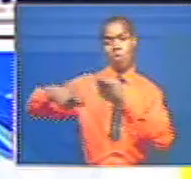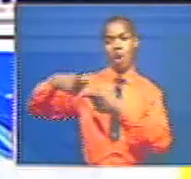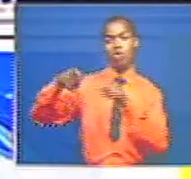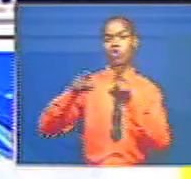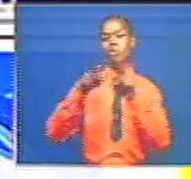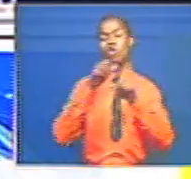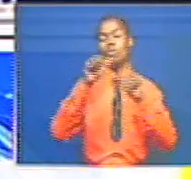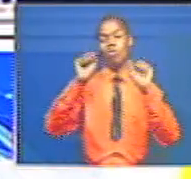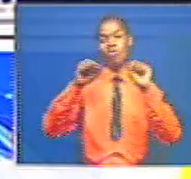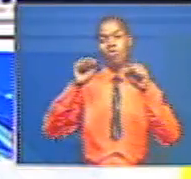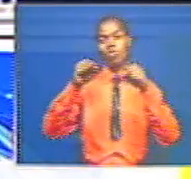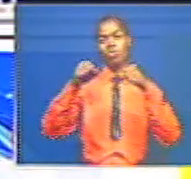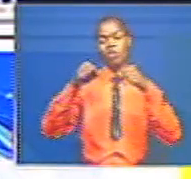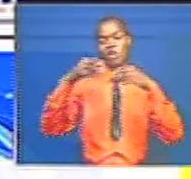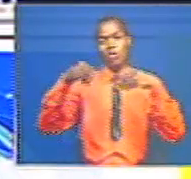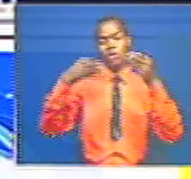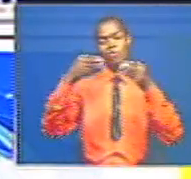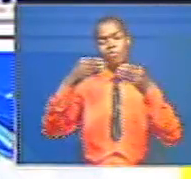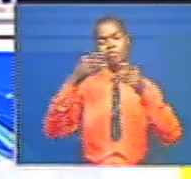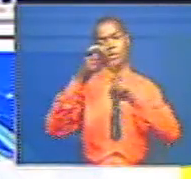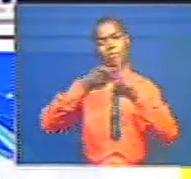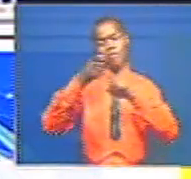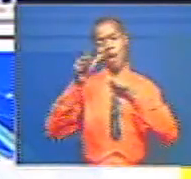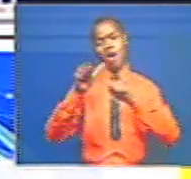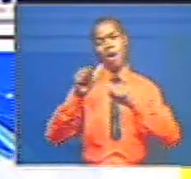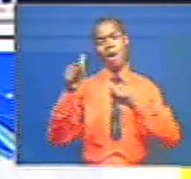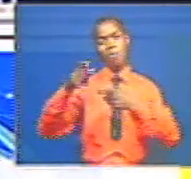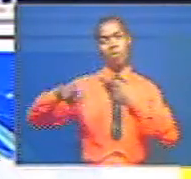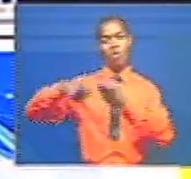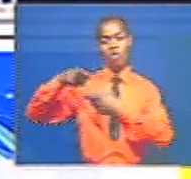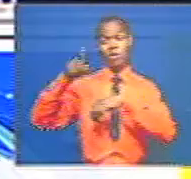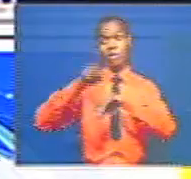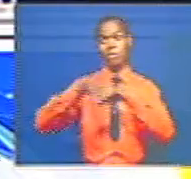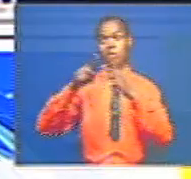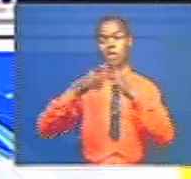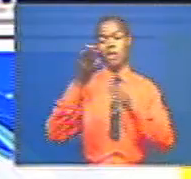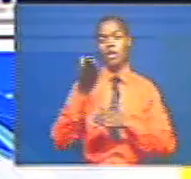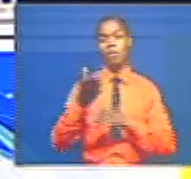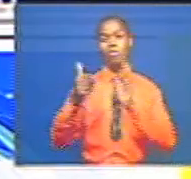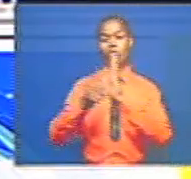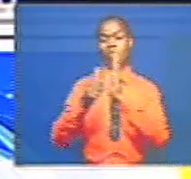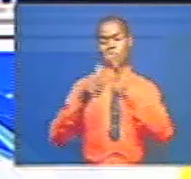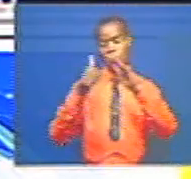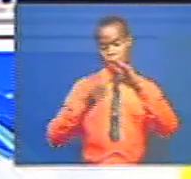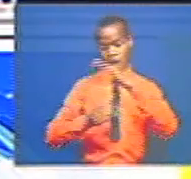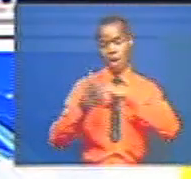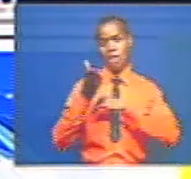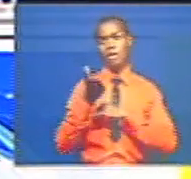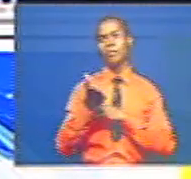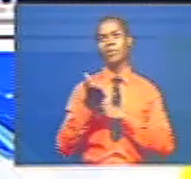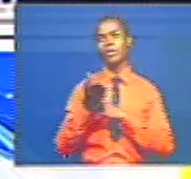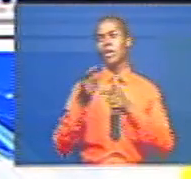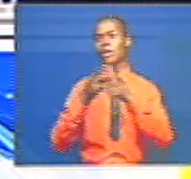permission to drill another bore. Mm-hmm. So if we start there, because mm-hmm. the problem is down there, if we start down there coming